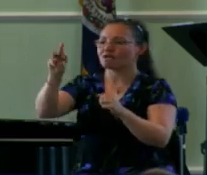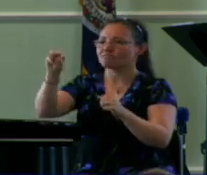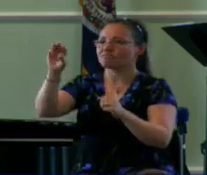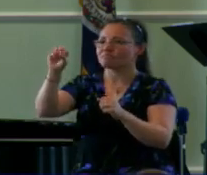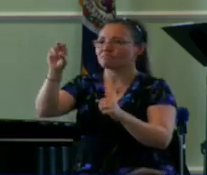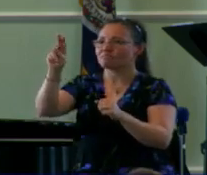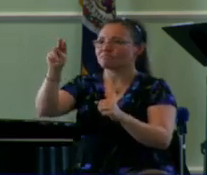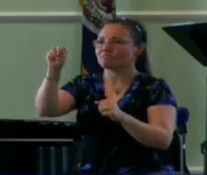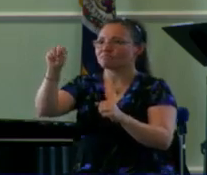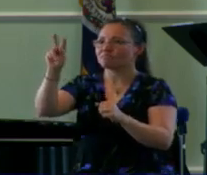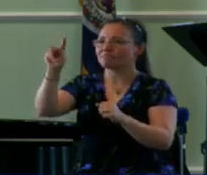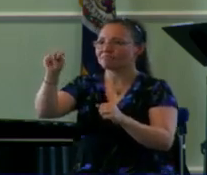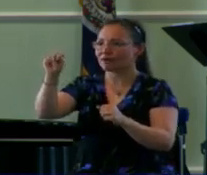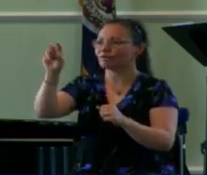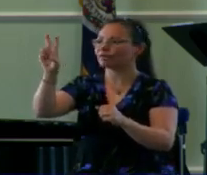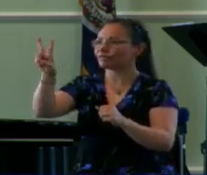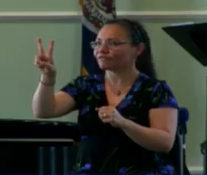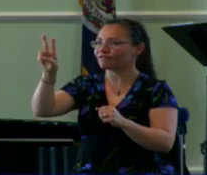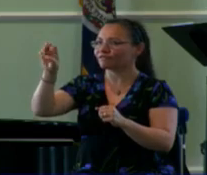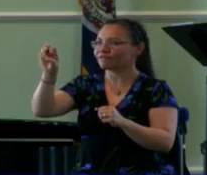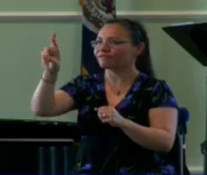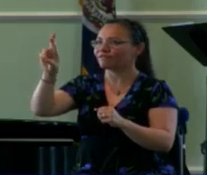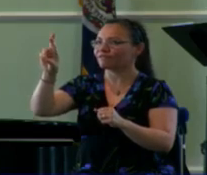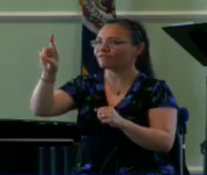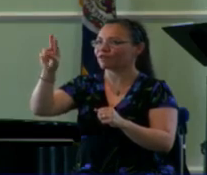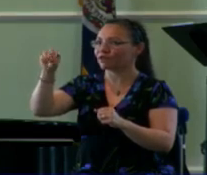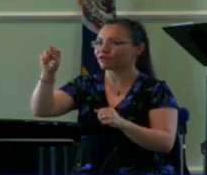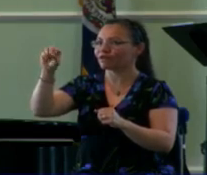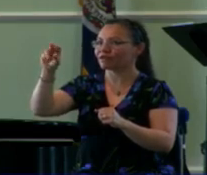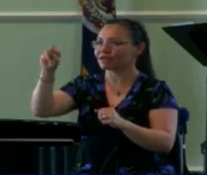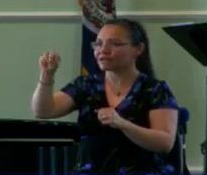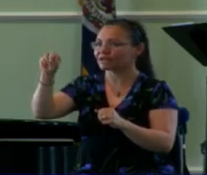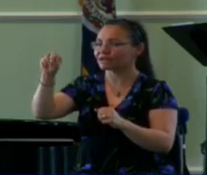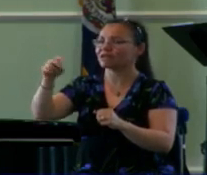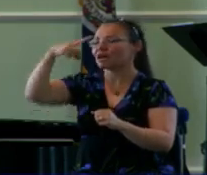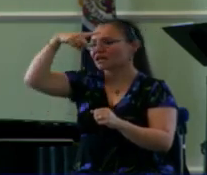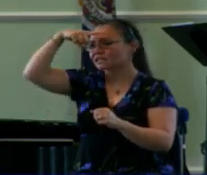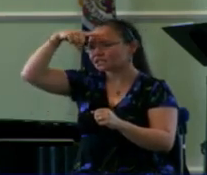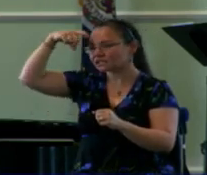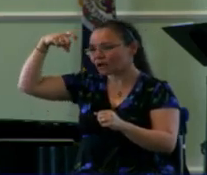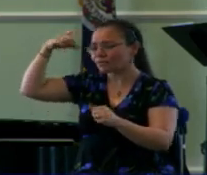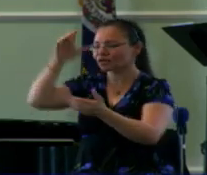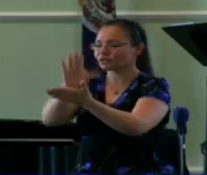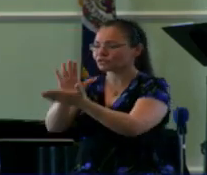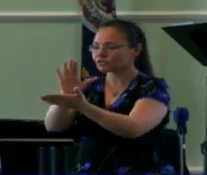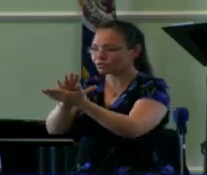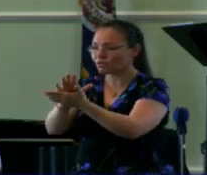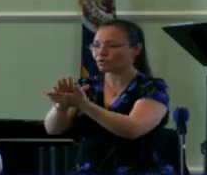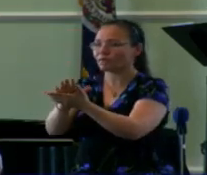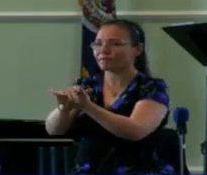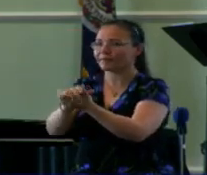School. And by the way, Mount Hermon Summer School was founded by the late